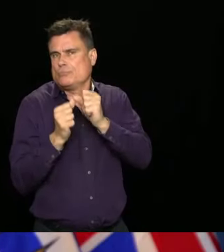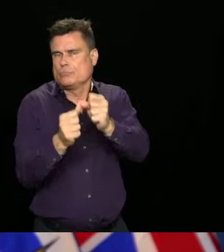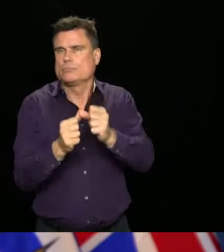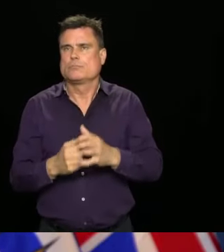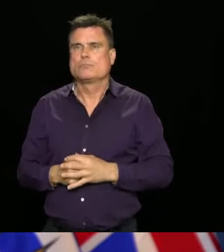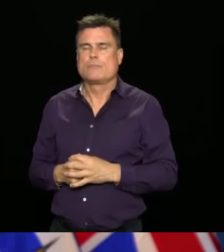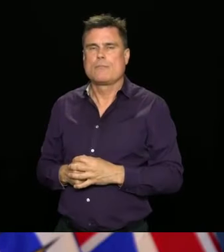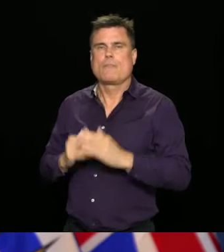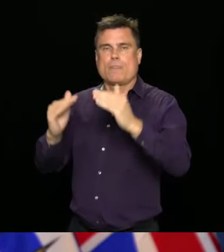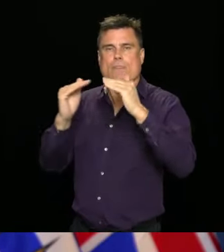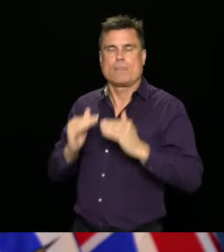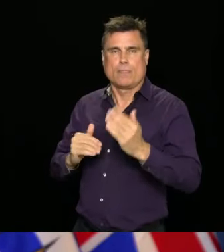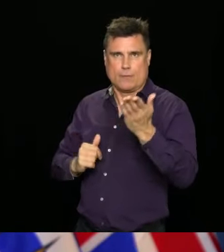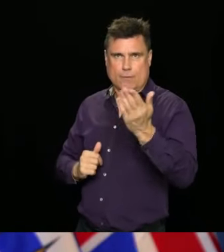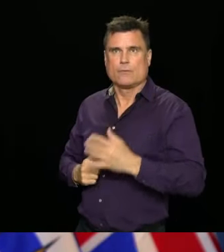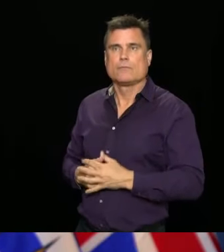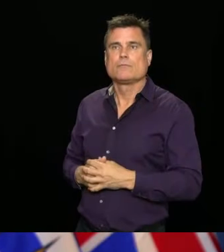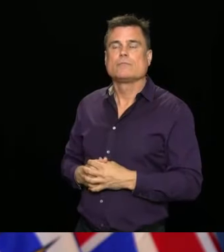1130.